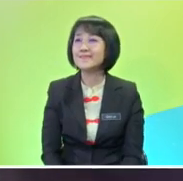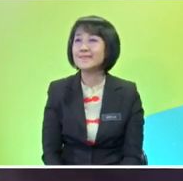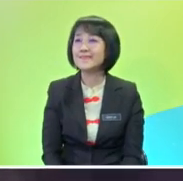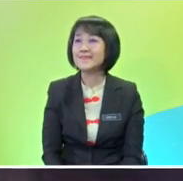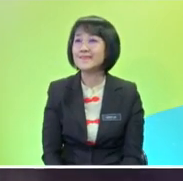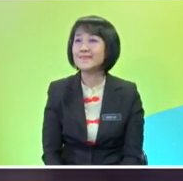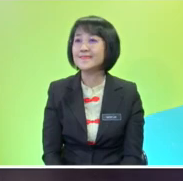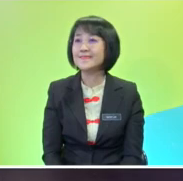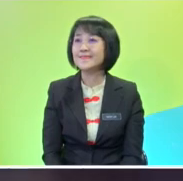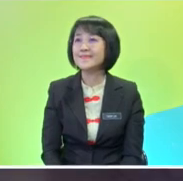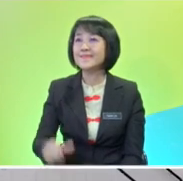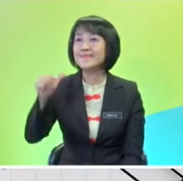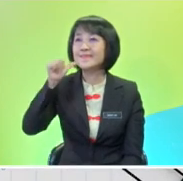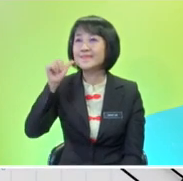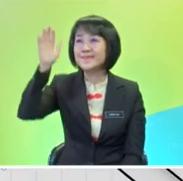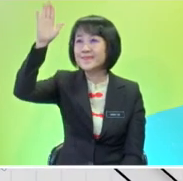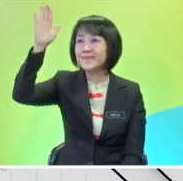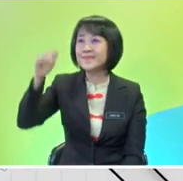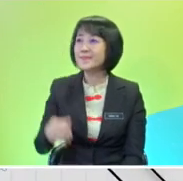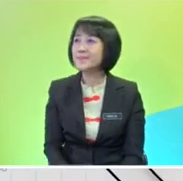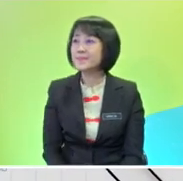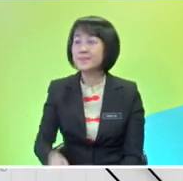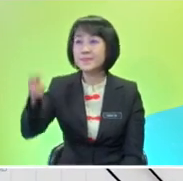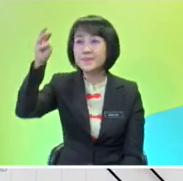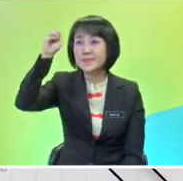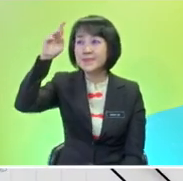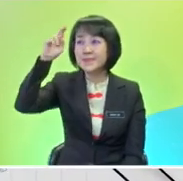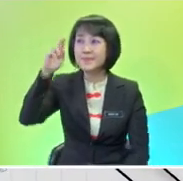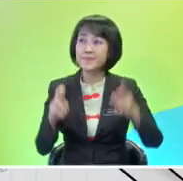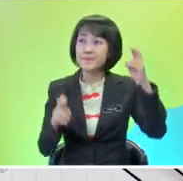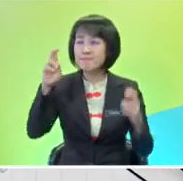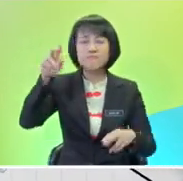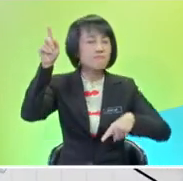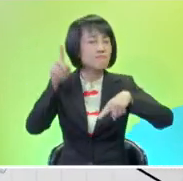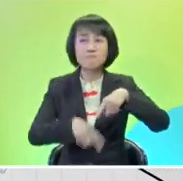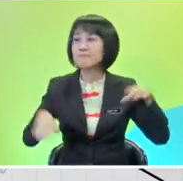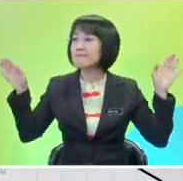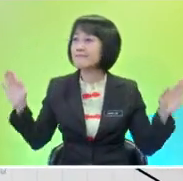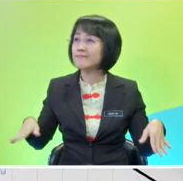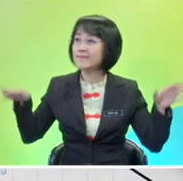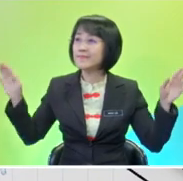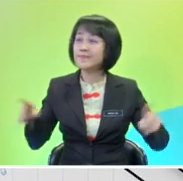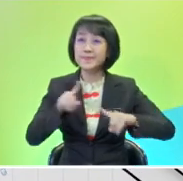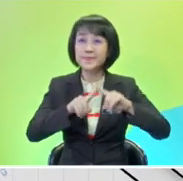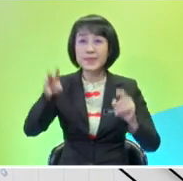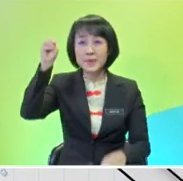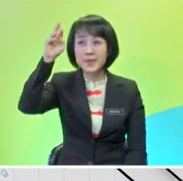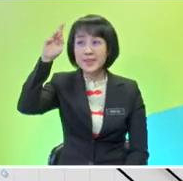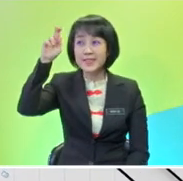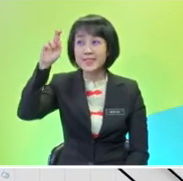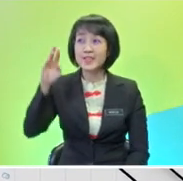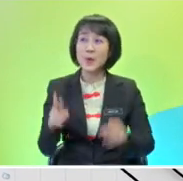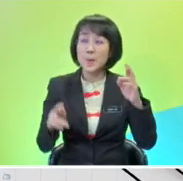hand. Go, Irene. Mr. Bot can fly, but Mr. Bot can